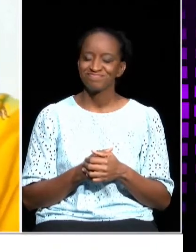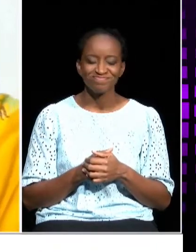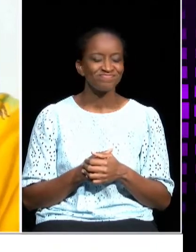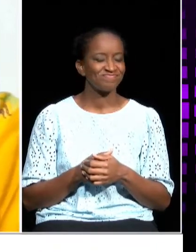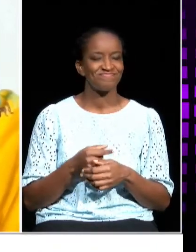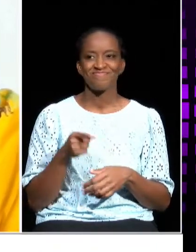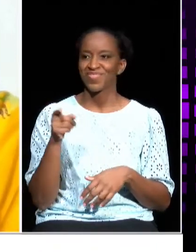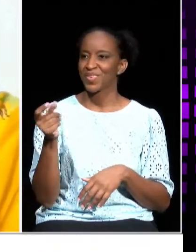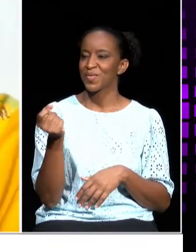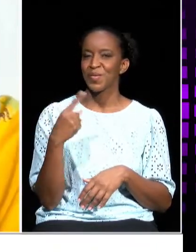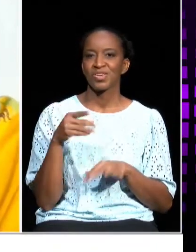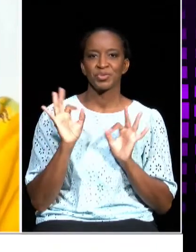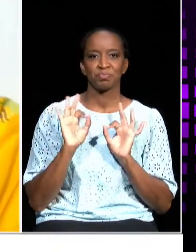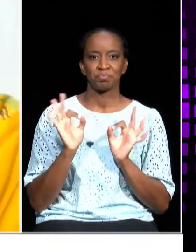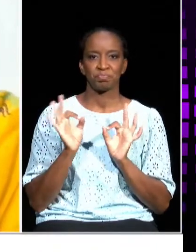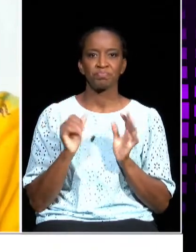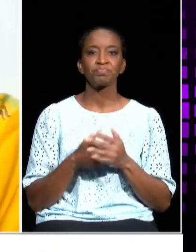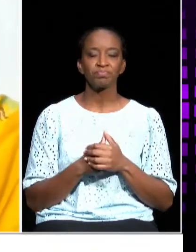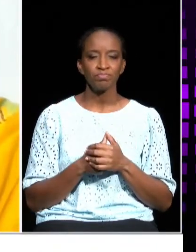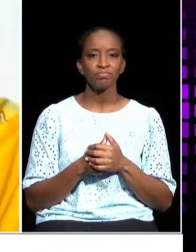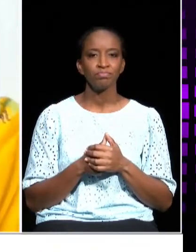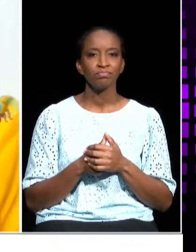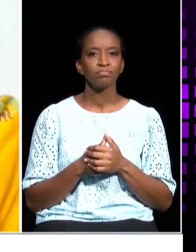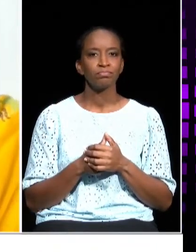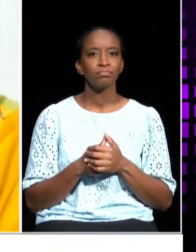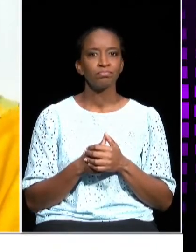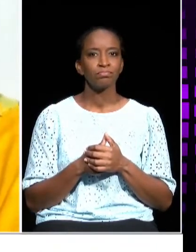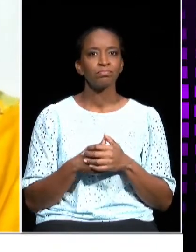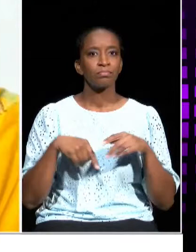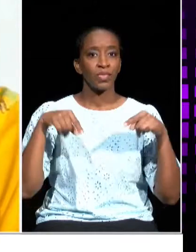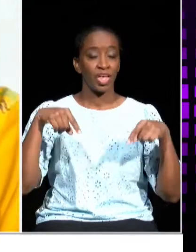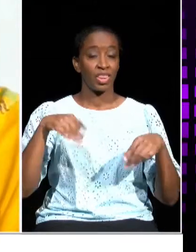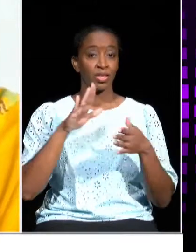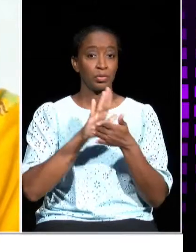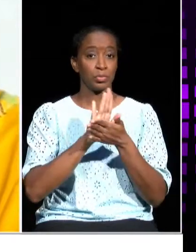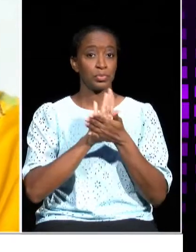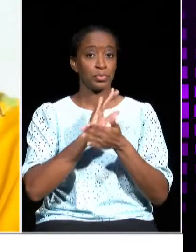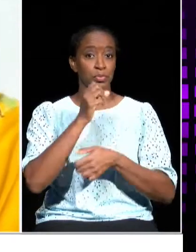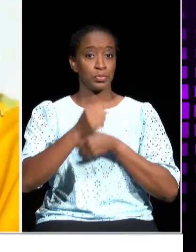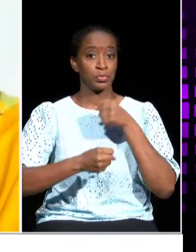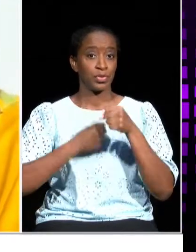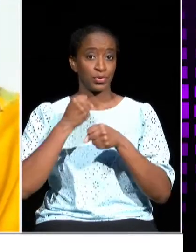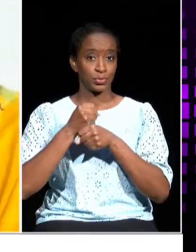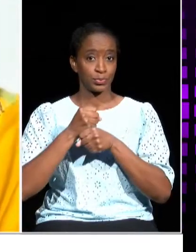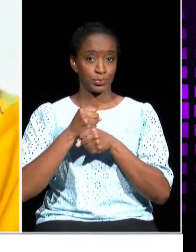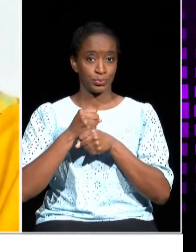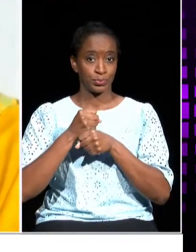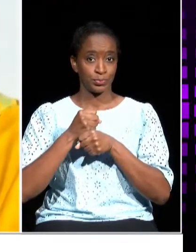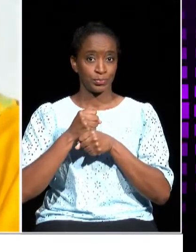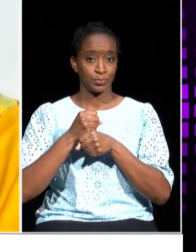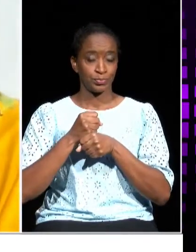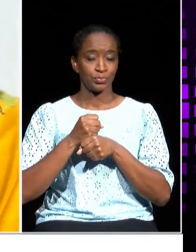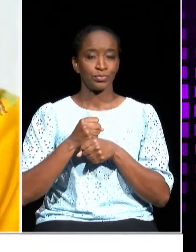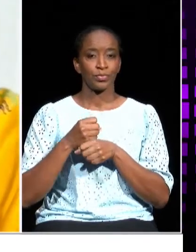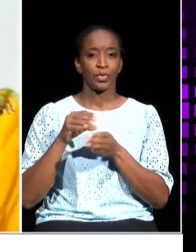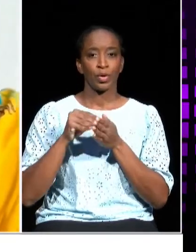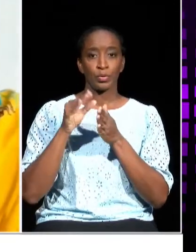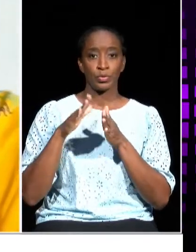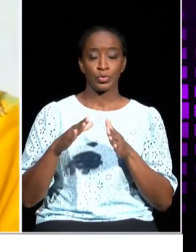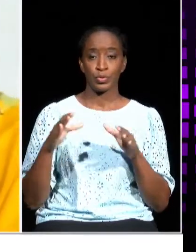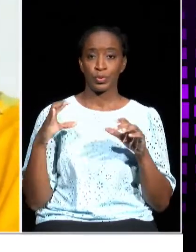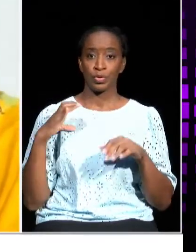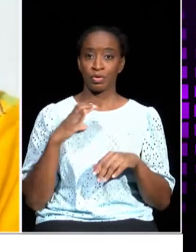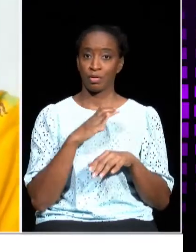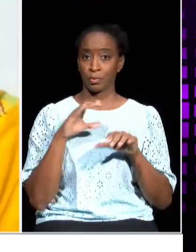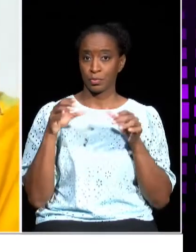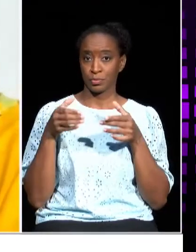2021 to 2022 academic year, the Students' Council of the Allen School decided